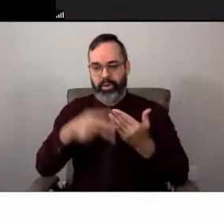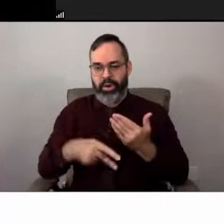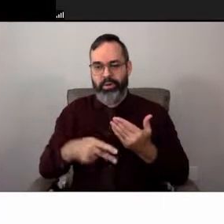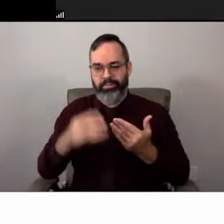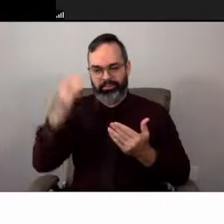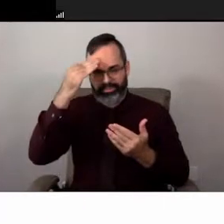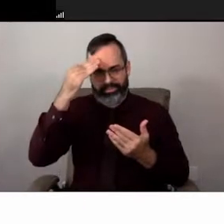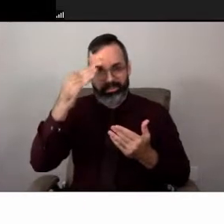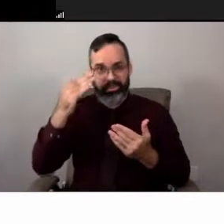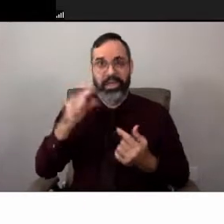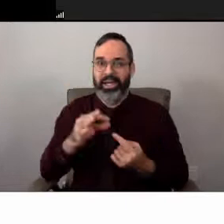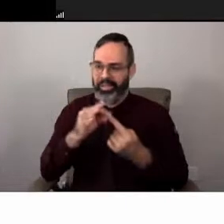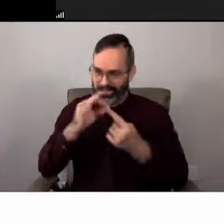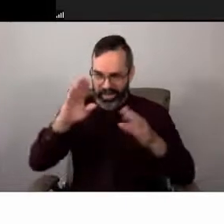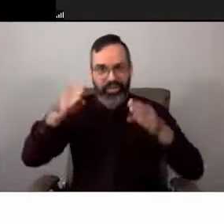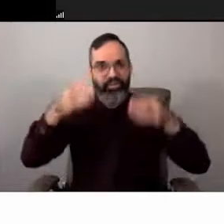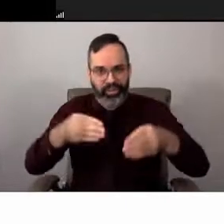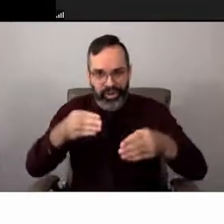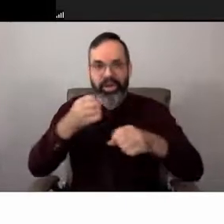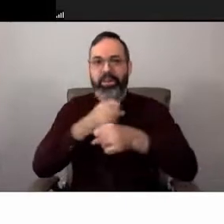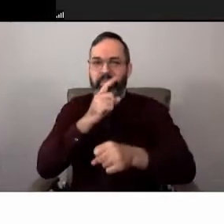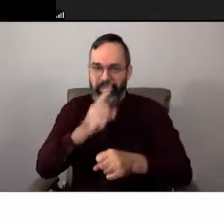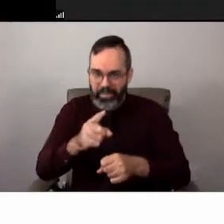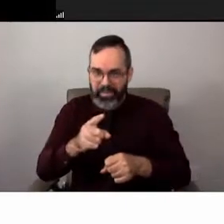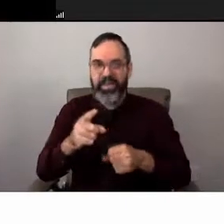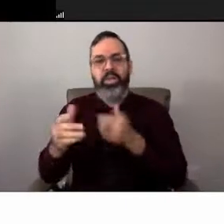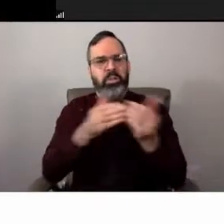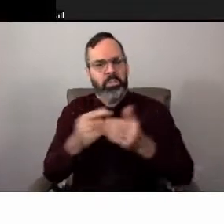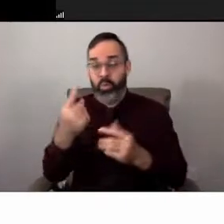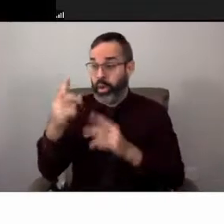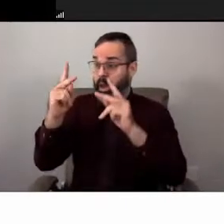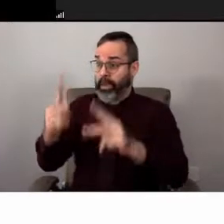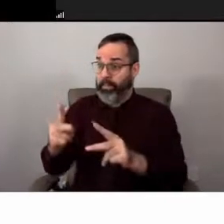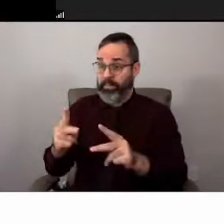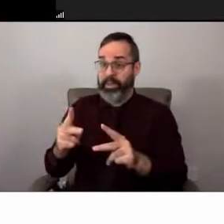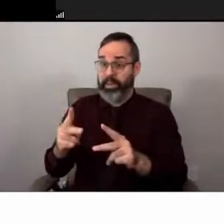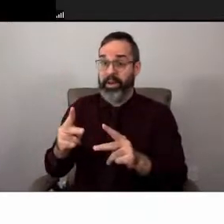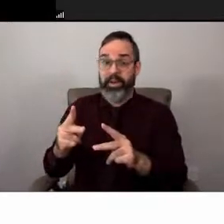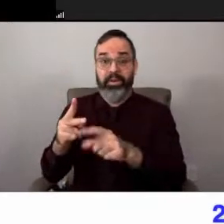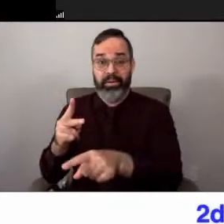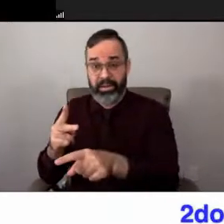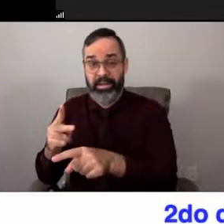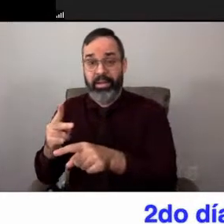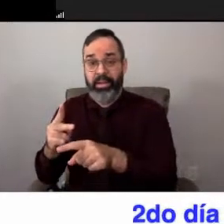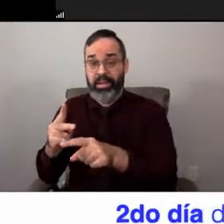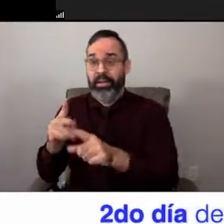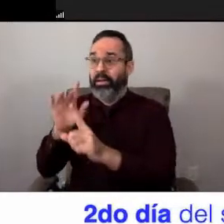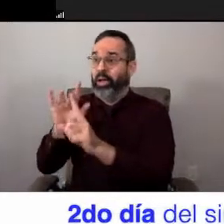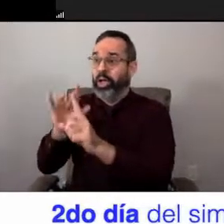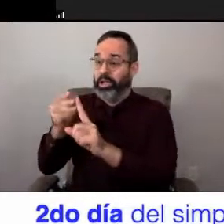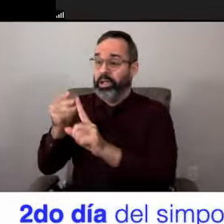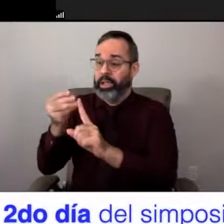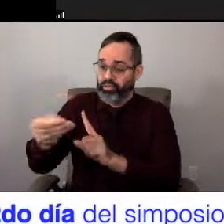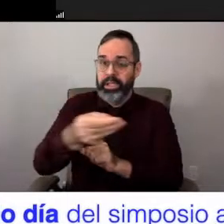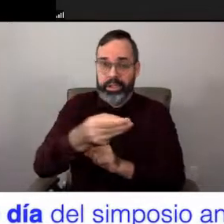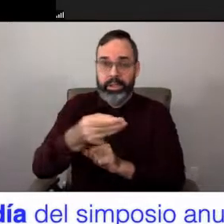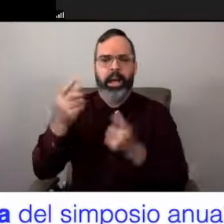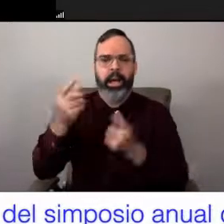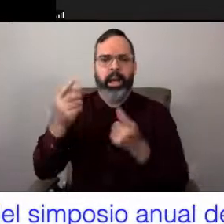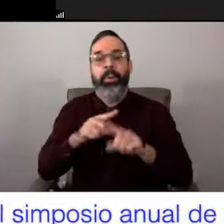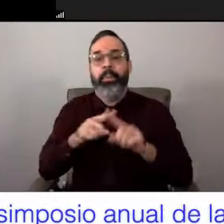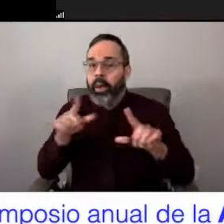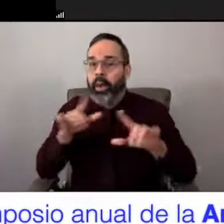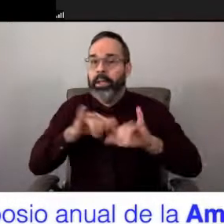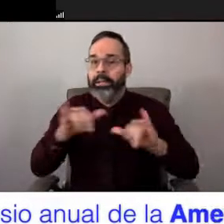special focus to ensure that even when persons go out on field visits, contact tracing, that they can also